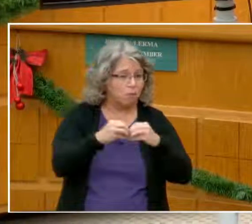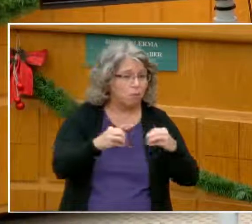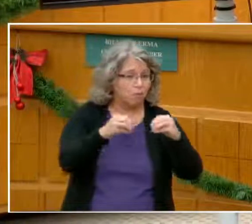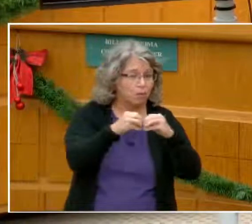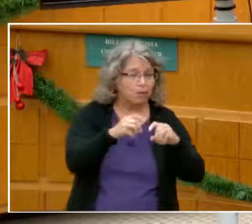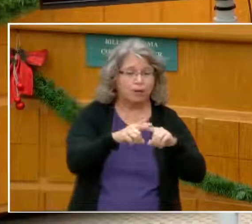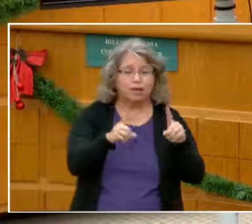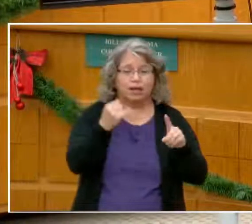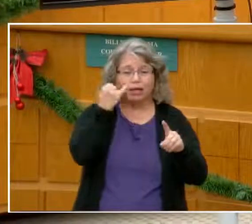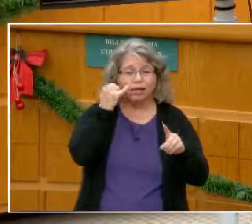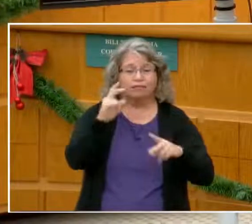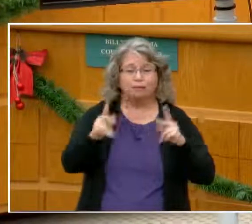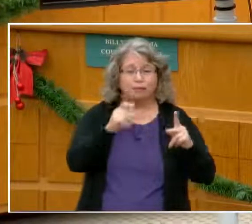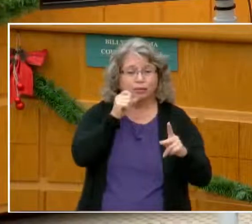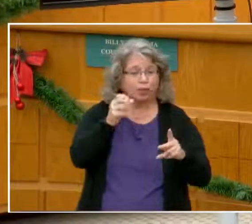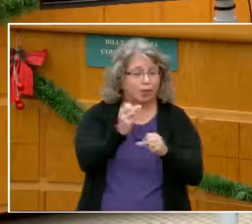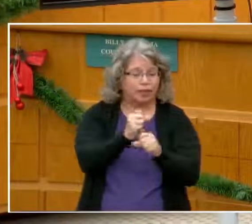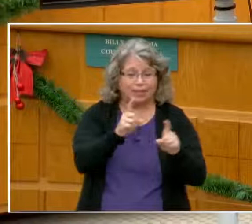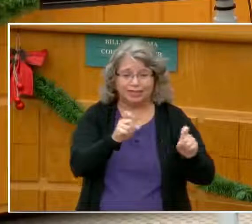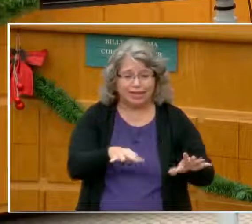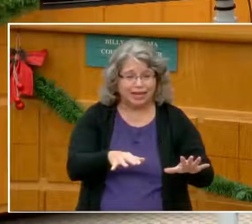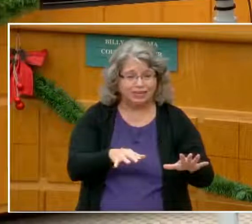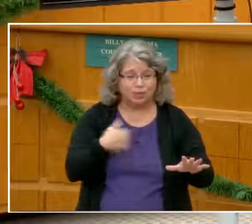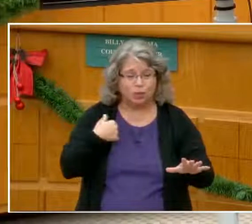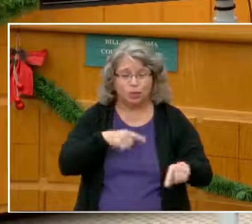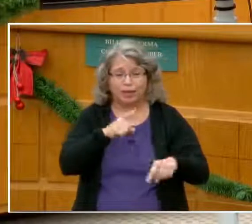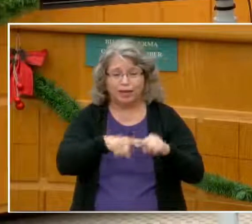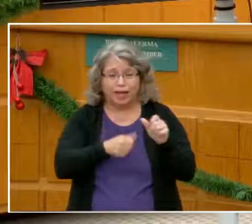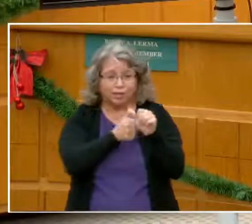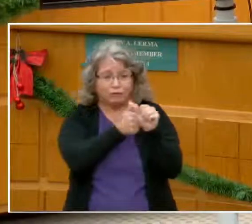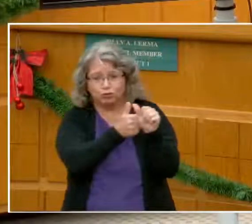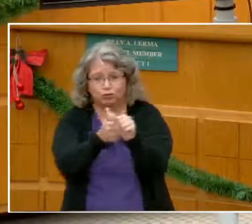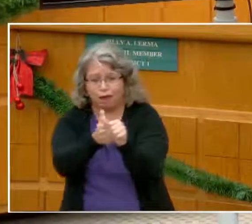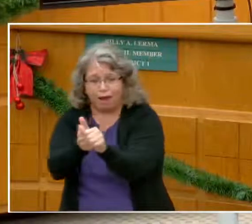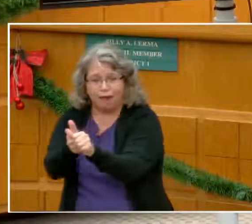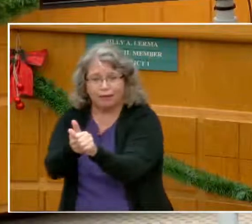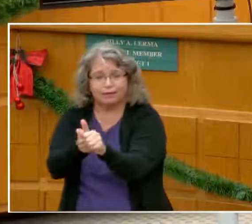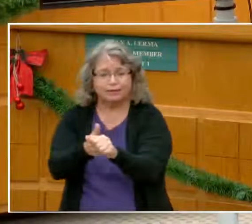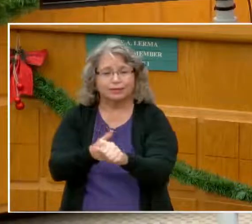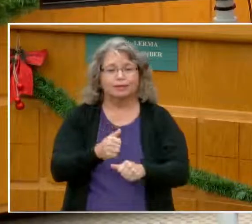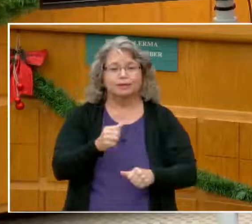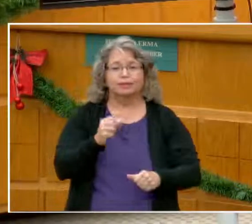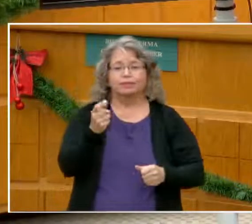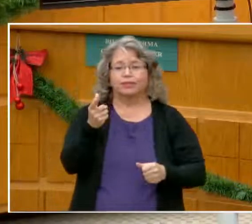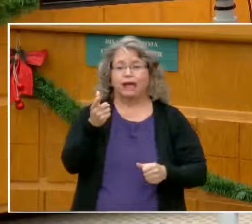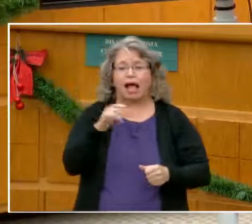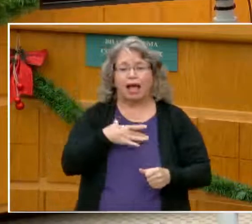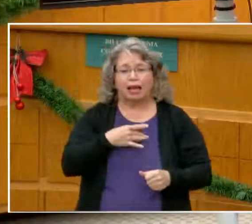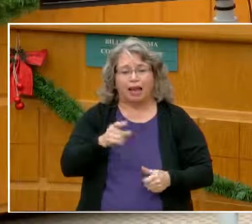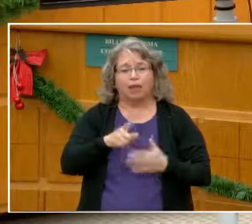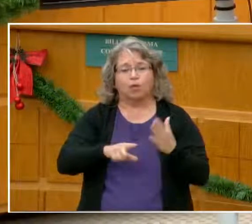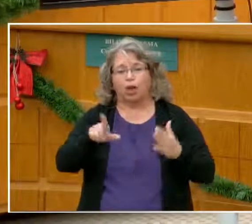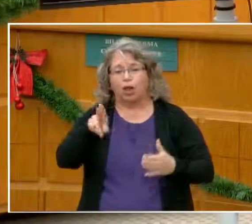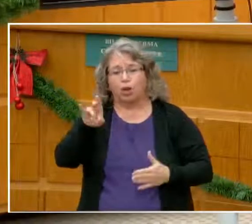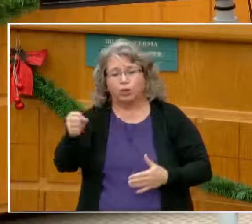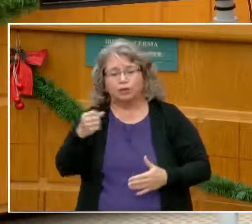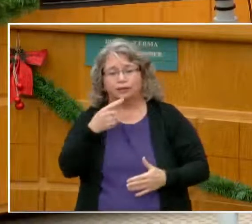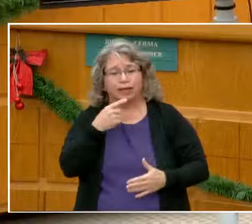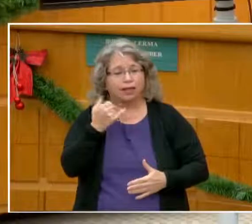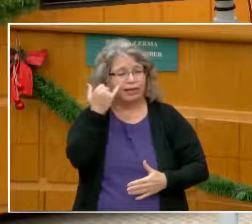So I like what WILMOT told you. If you feel sick, don't go out and go get